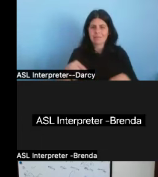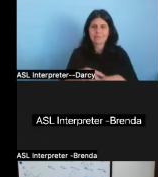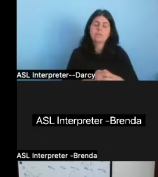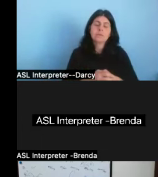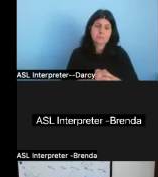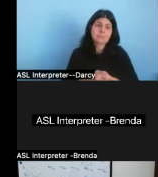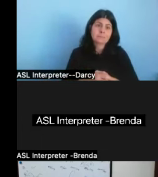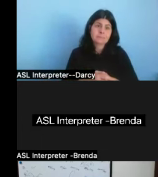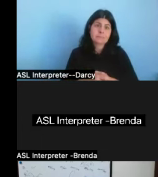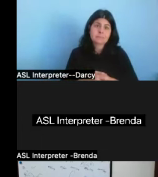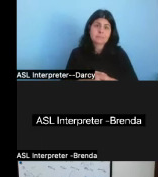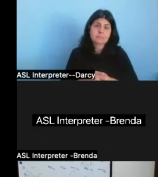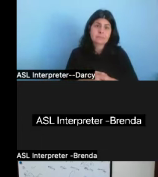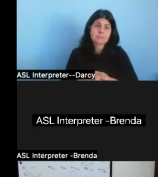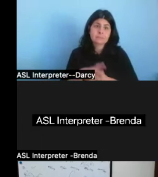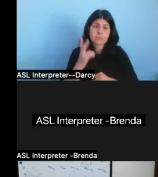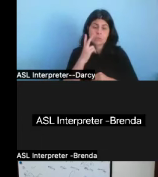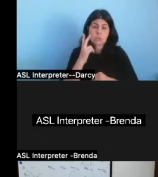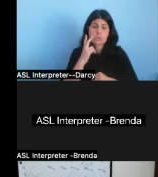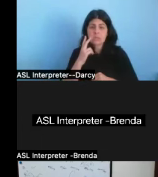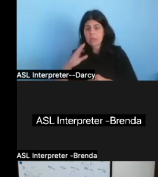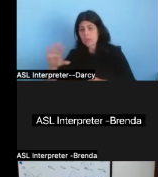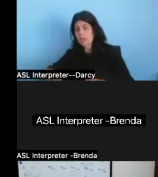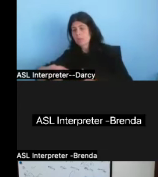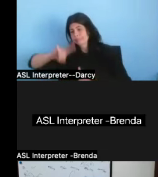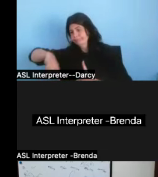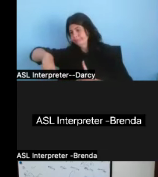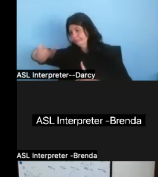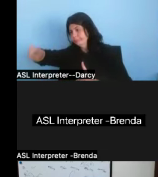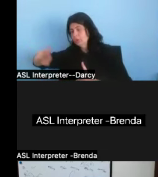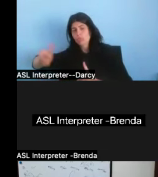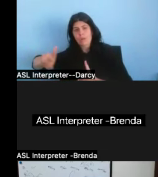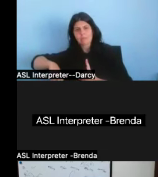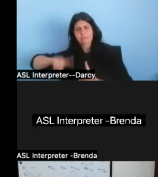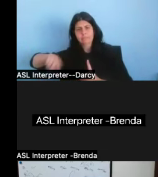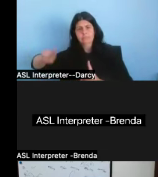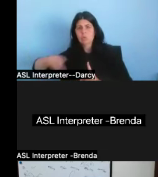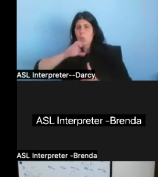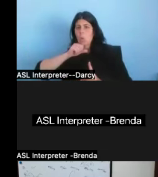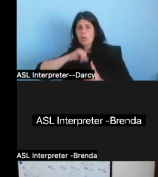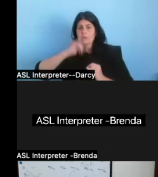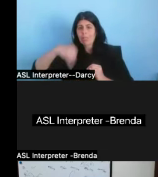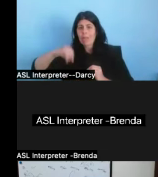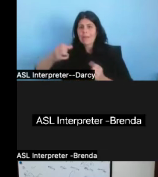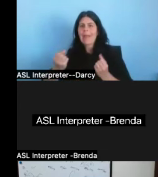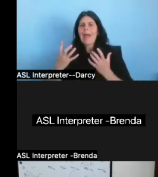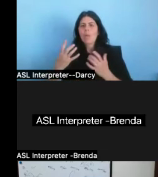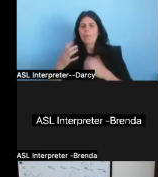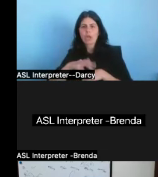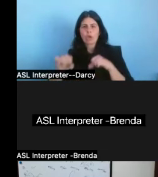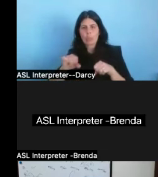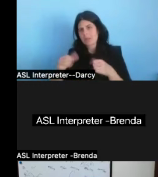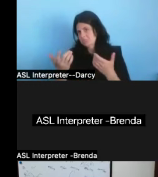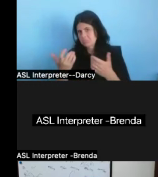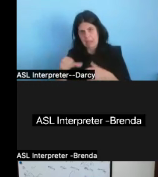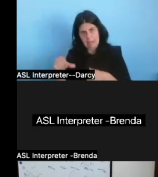on this plot in the lower right. The orange line is just how many earthquakes there were in any given day over this quarter.